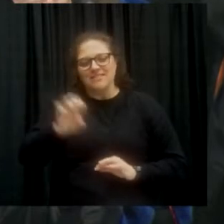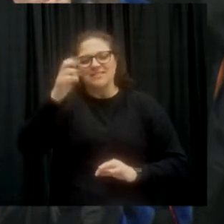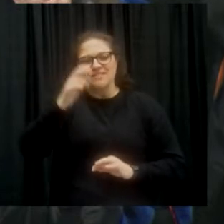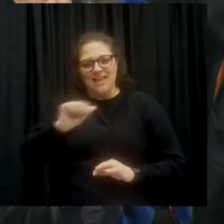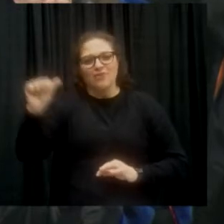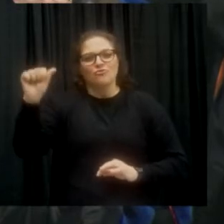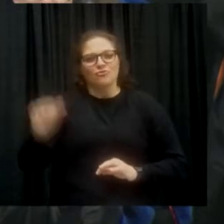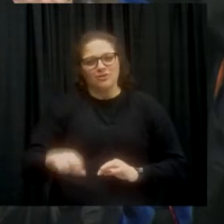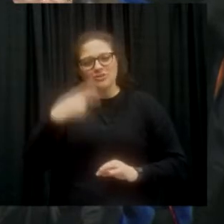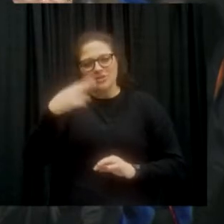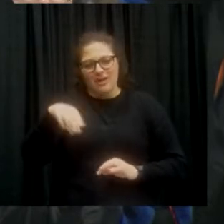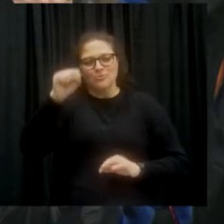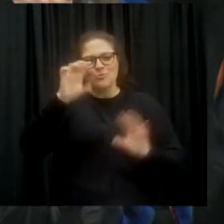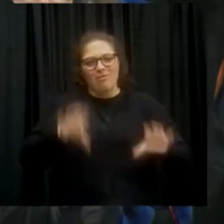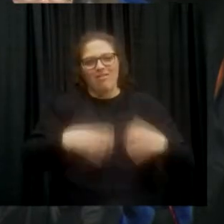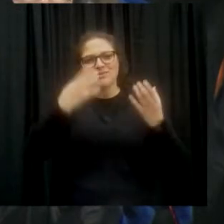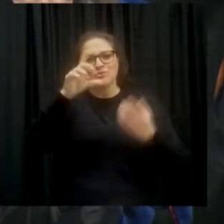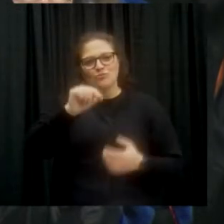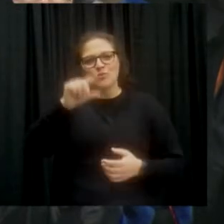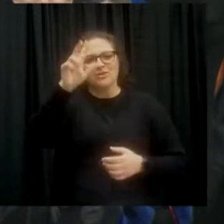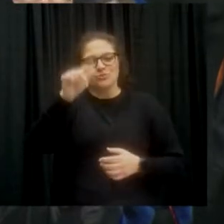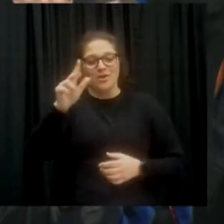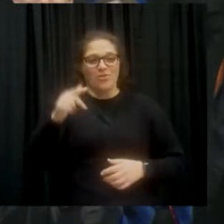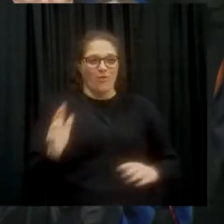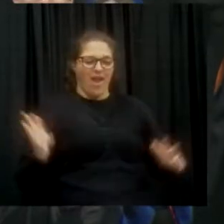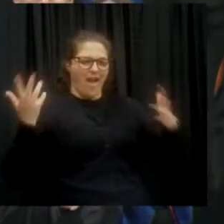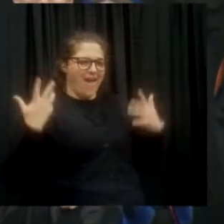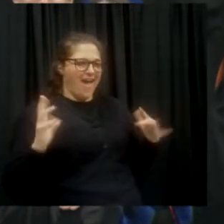Class of 2023.